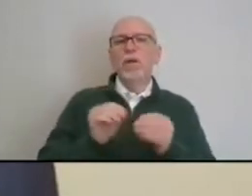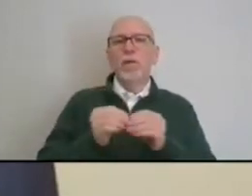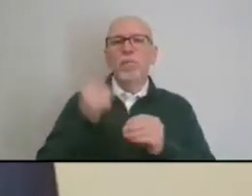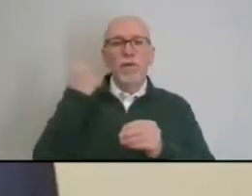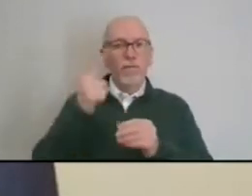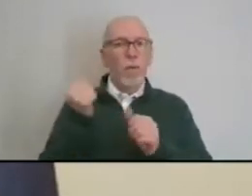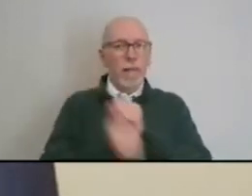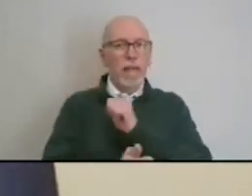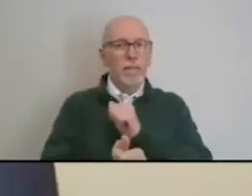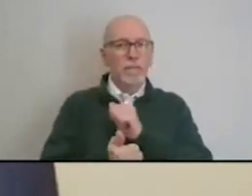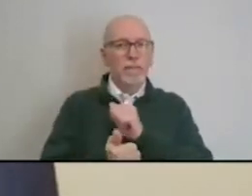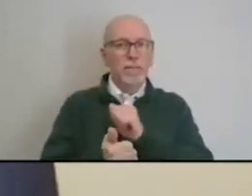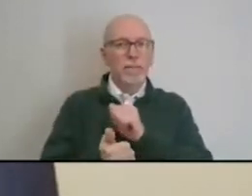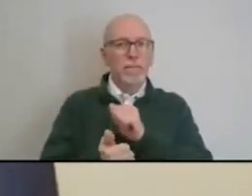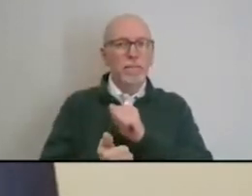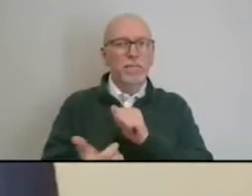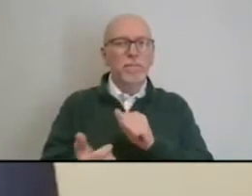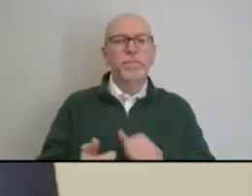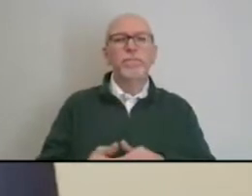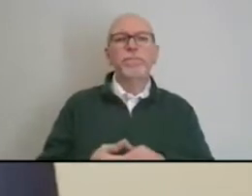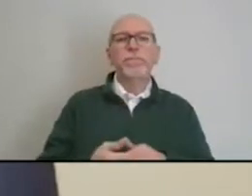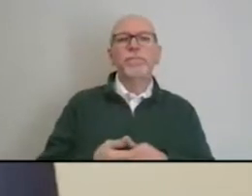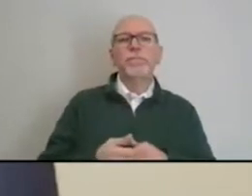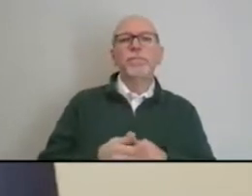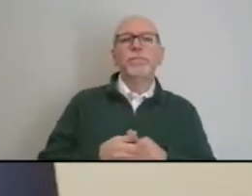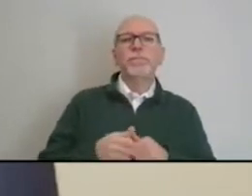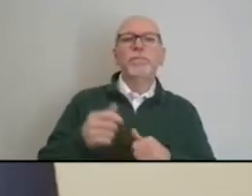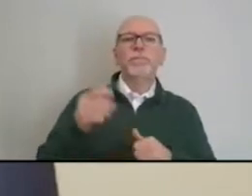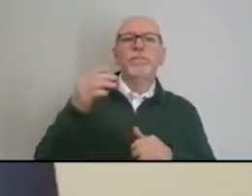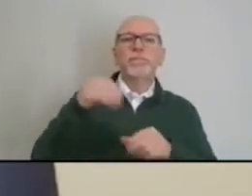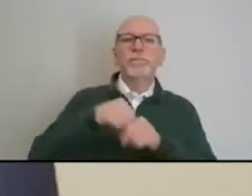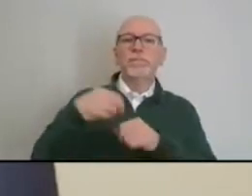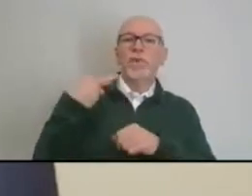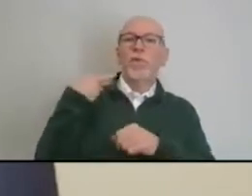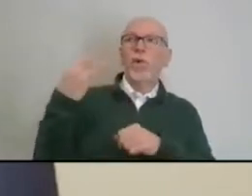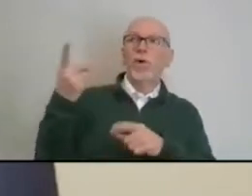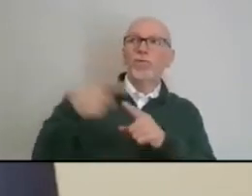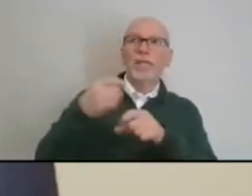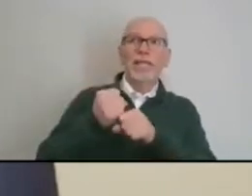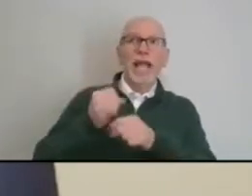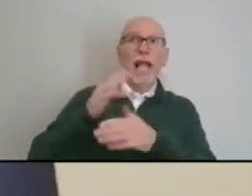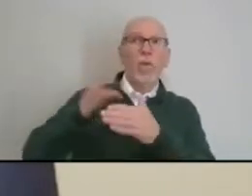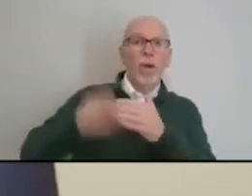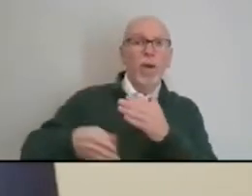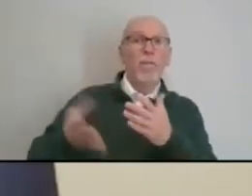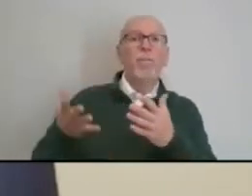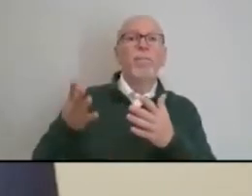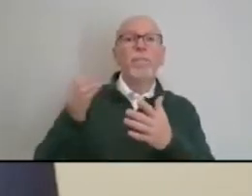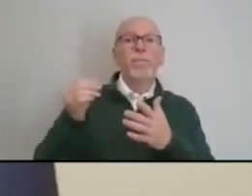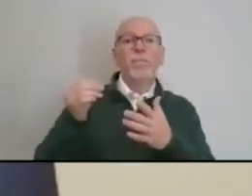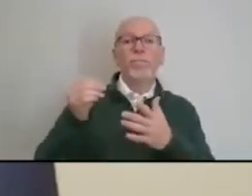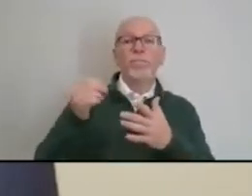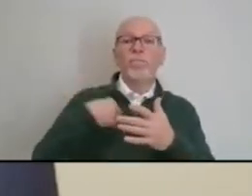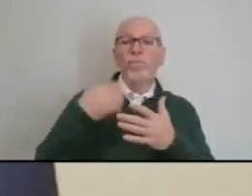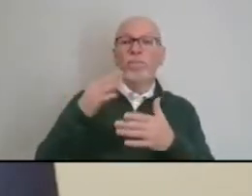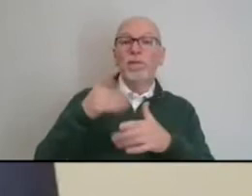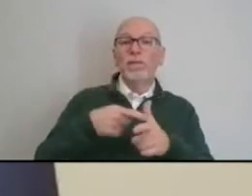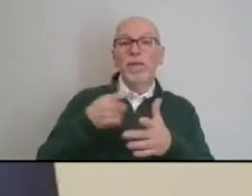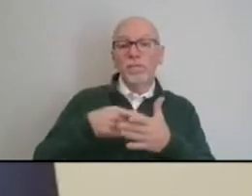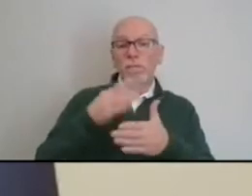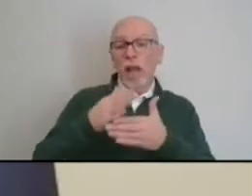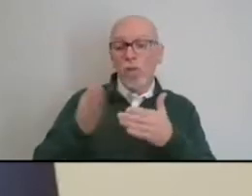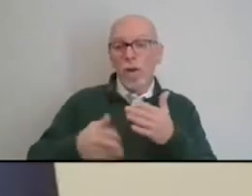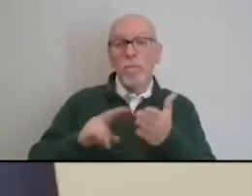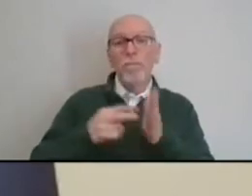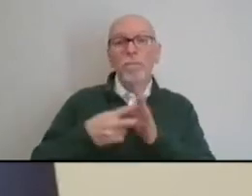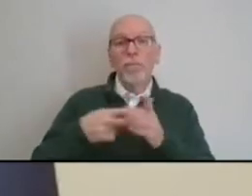passed. Hoosiers sent me to Washington in order to get an outcome. An outcome oftentimes involves